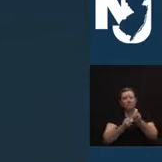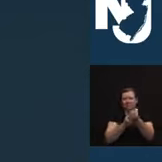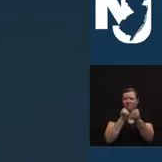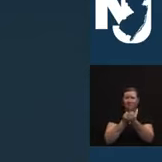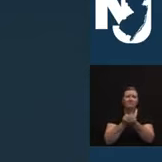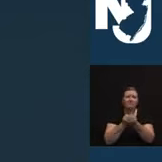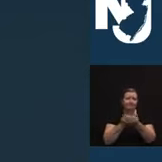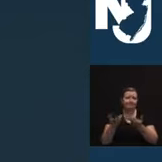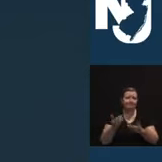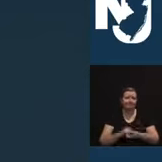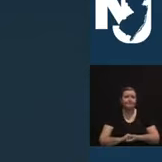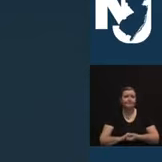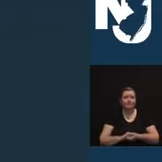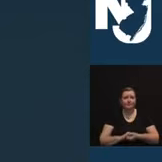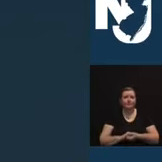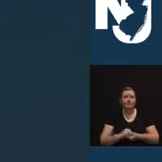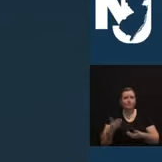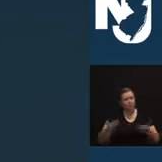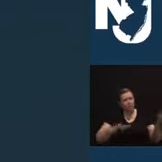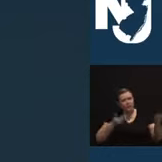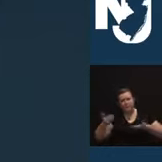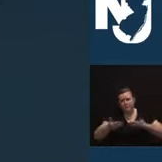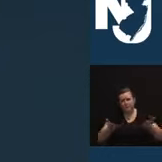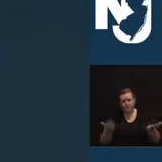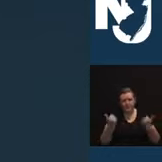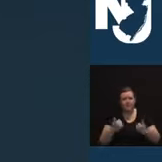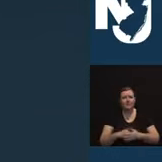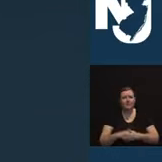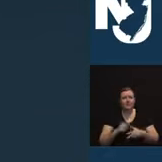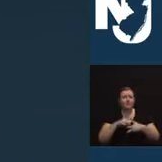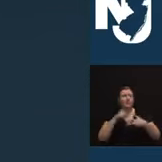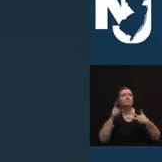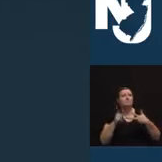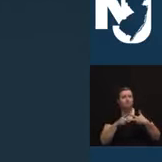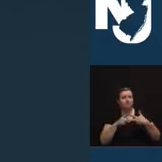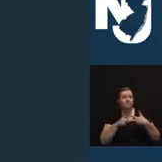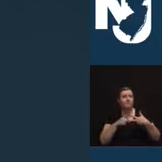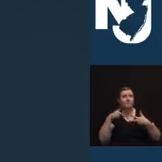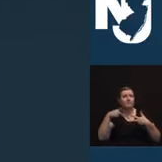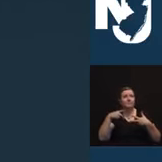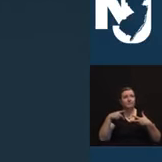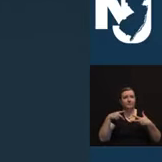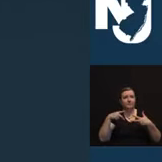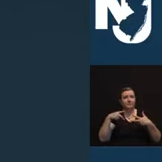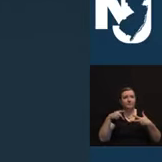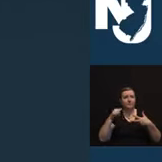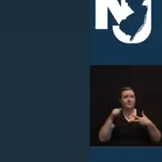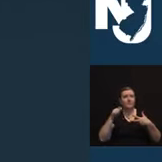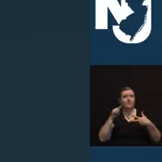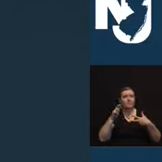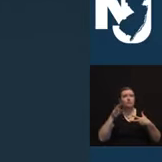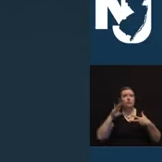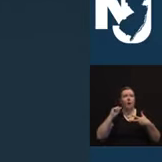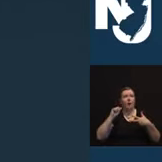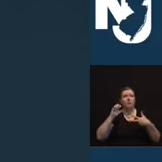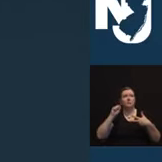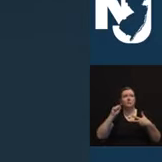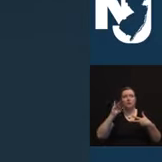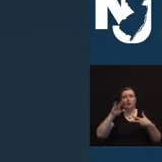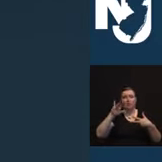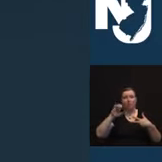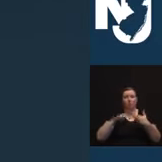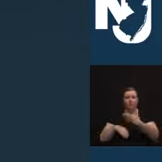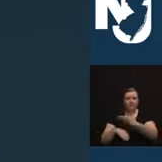Kitchen just as she and Bill were. Next up, we remember Patricia on the left, Pat Stable, a